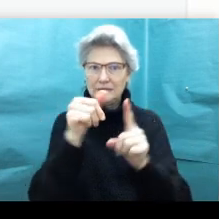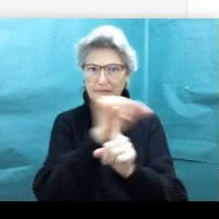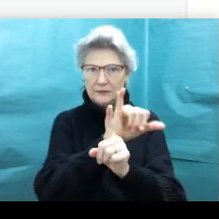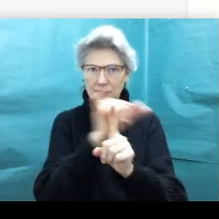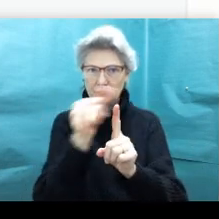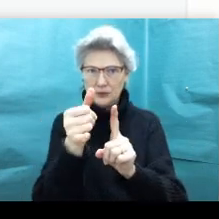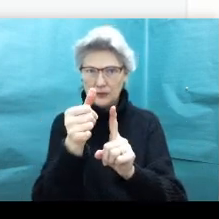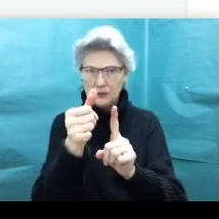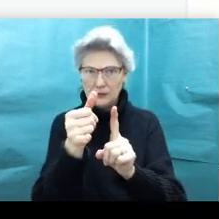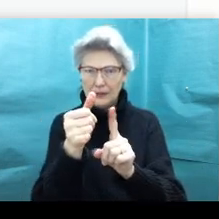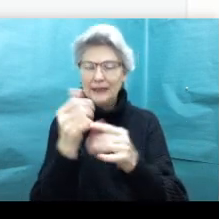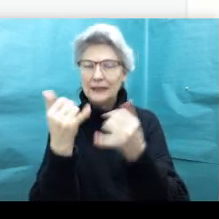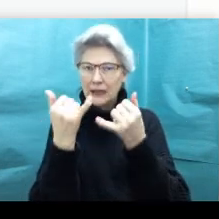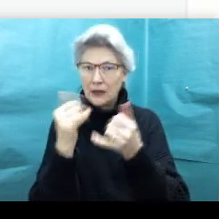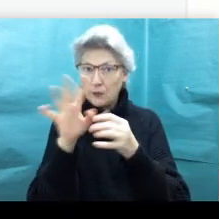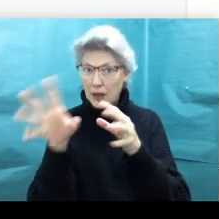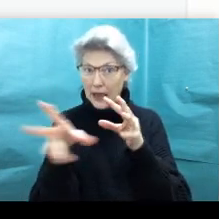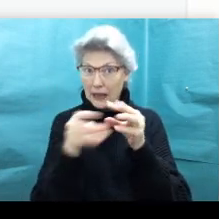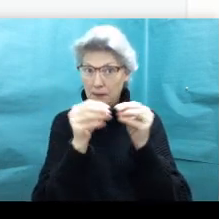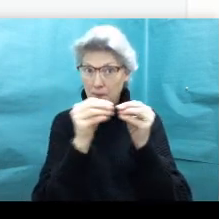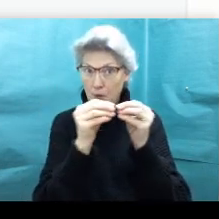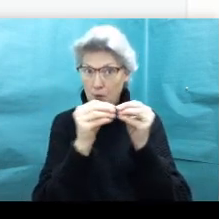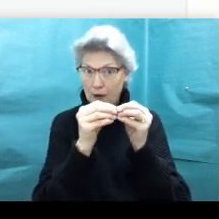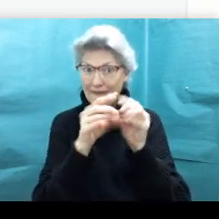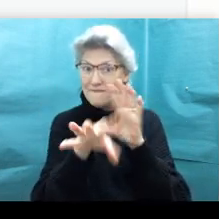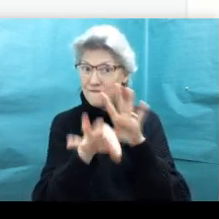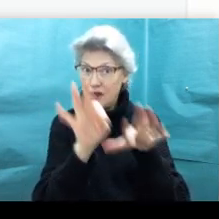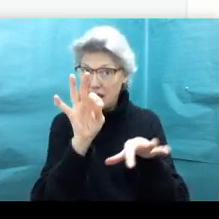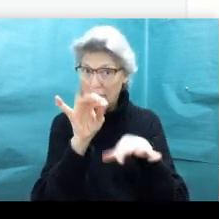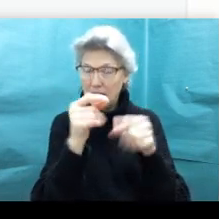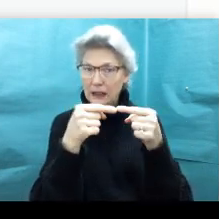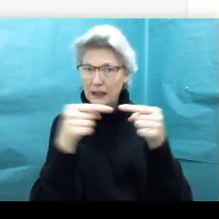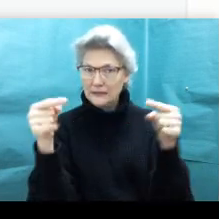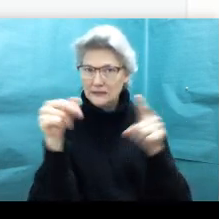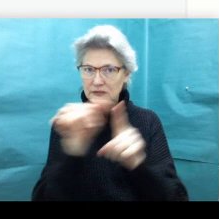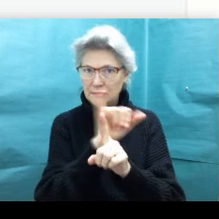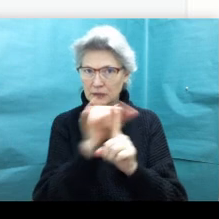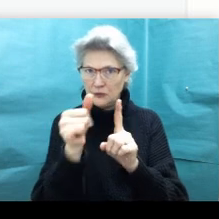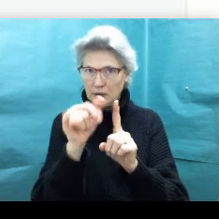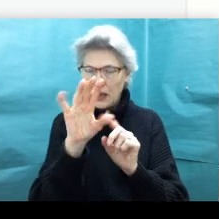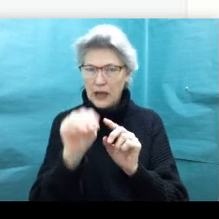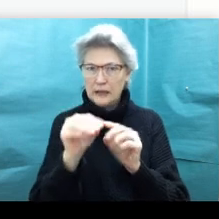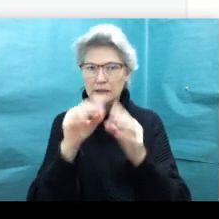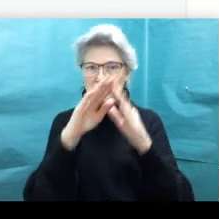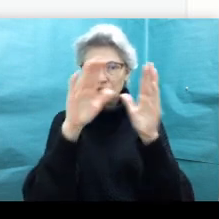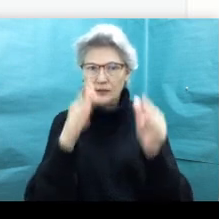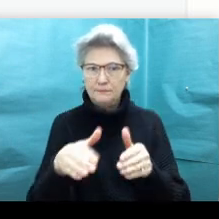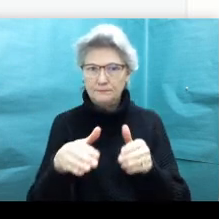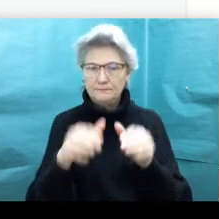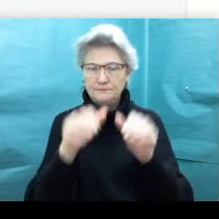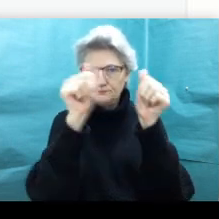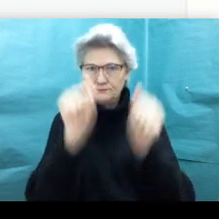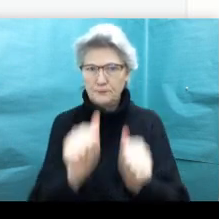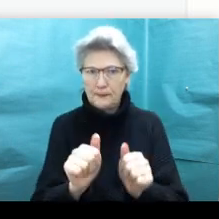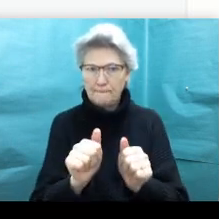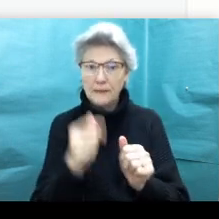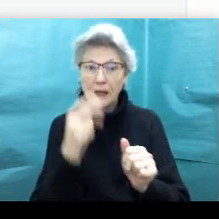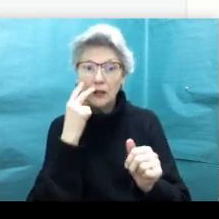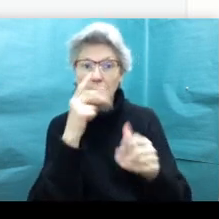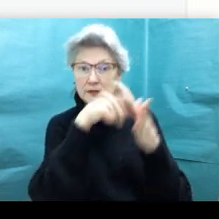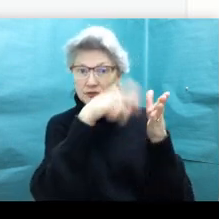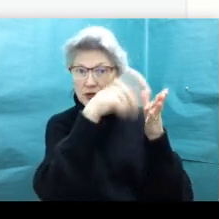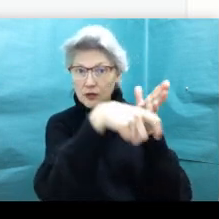going to find lines of symmetry on a shape. So let's take a look at this chart to start. So you'll see